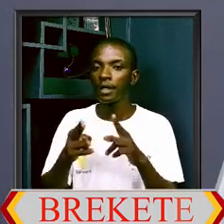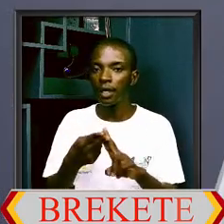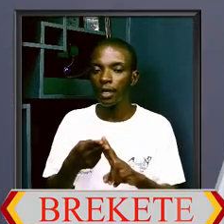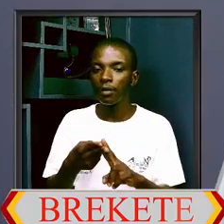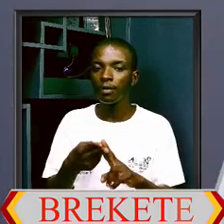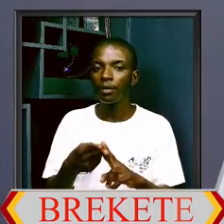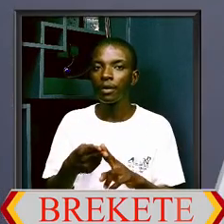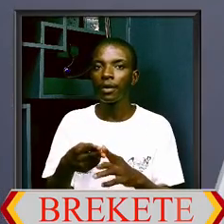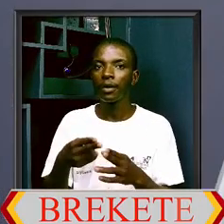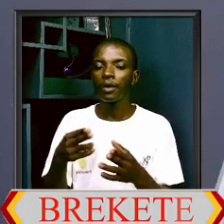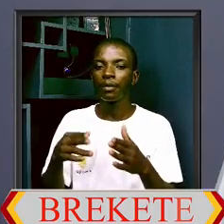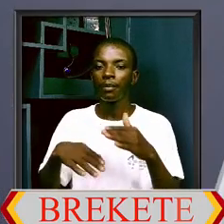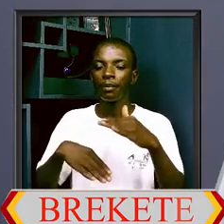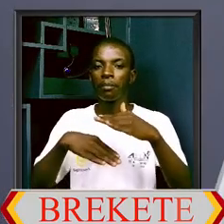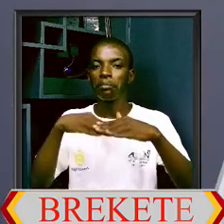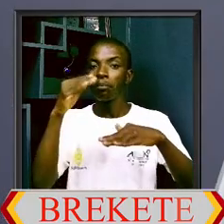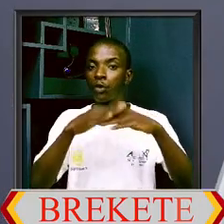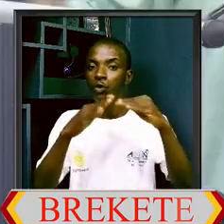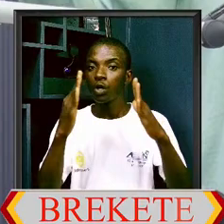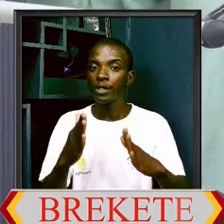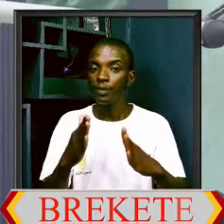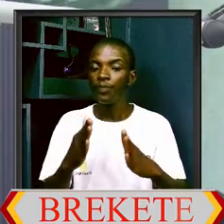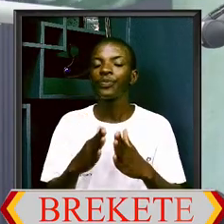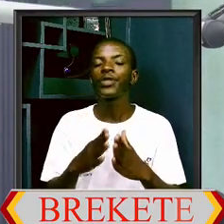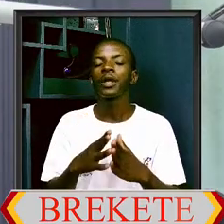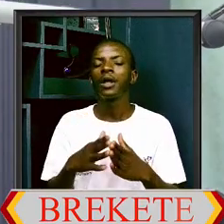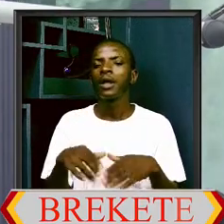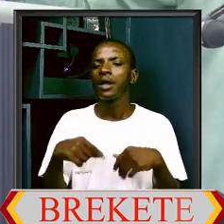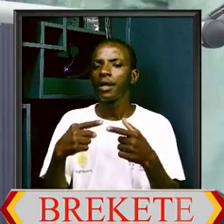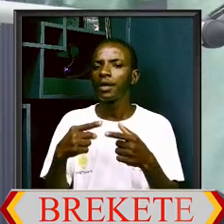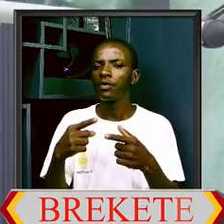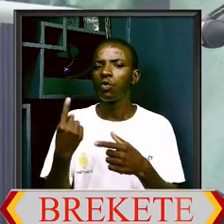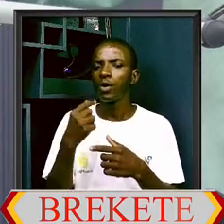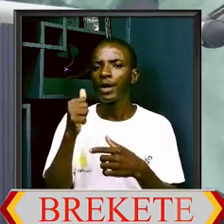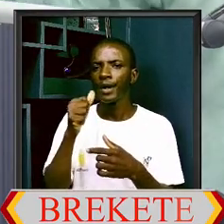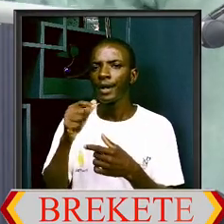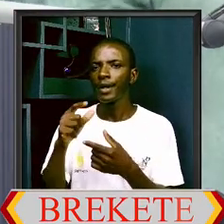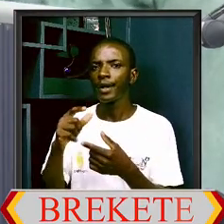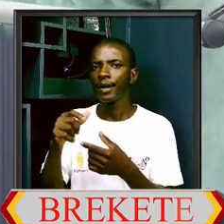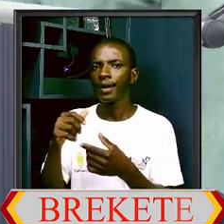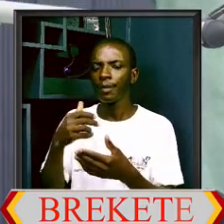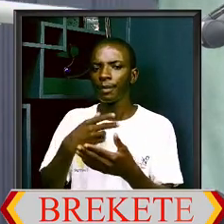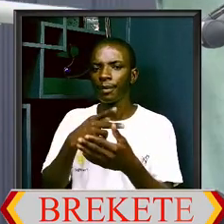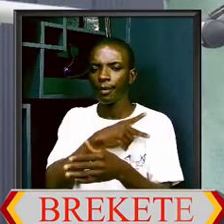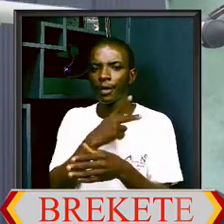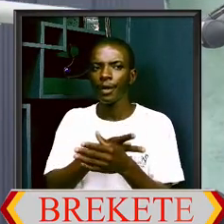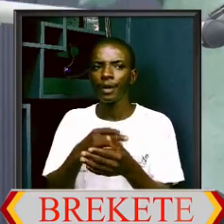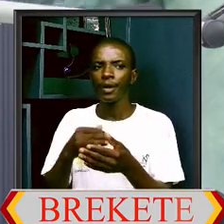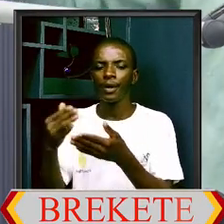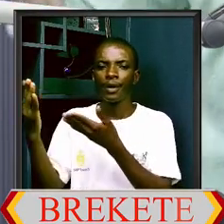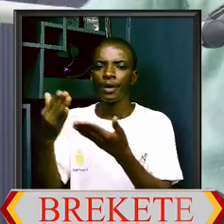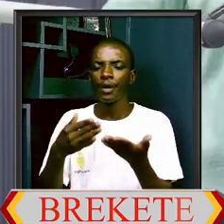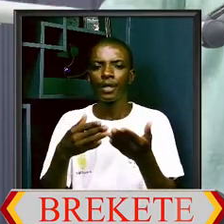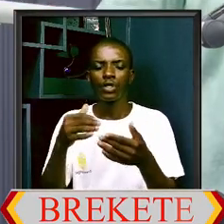in Ming in a brick layer he give one girl B the girl come carry the daughter come drop for the and